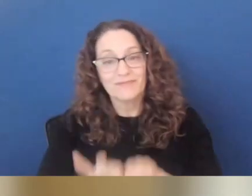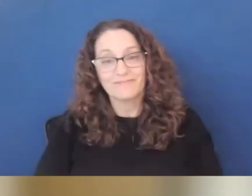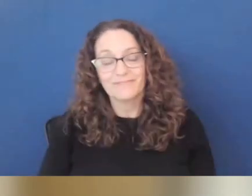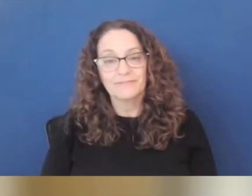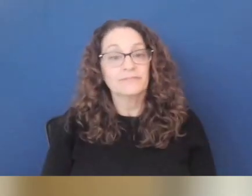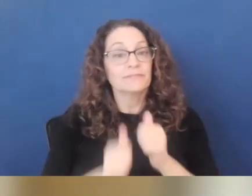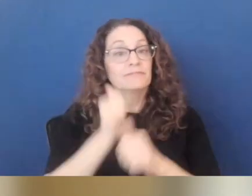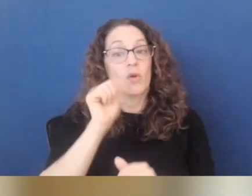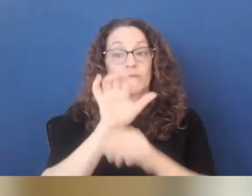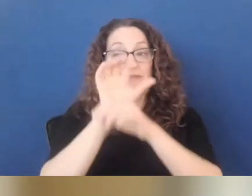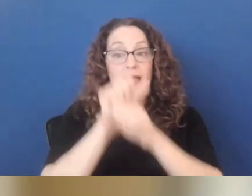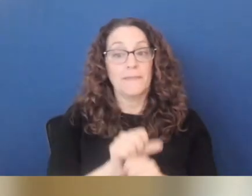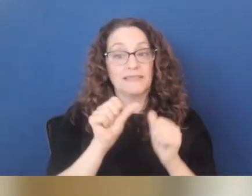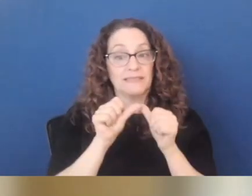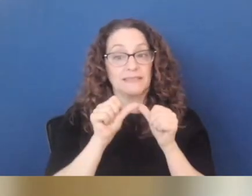we have